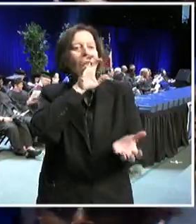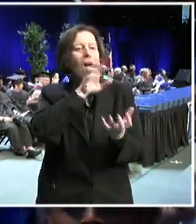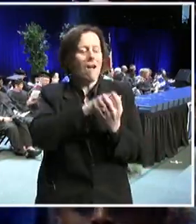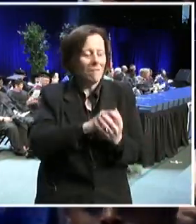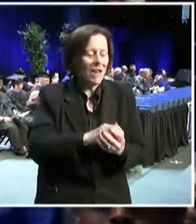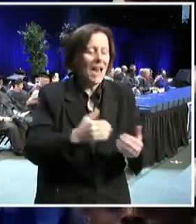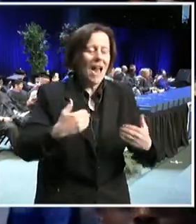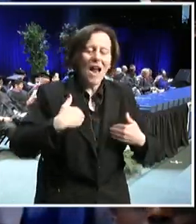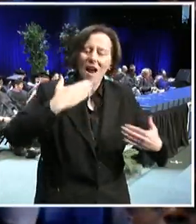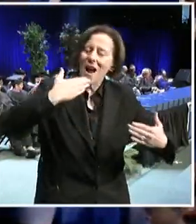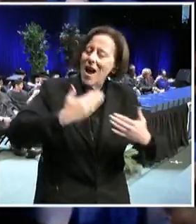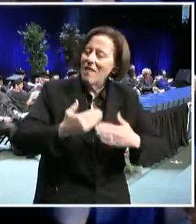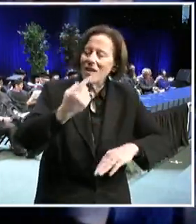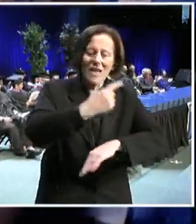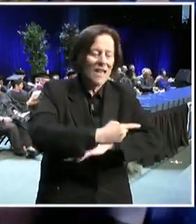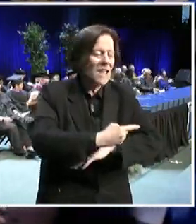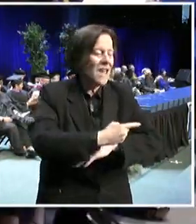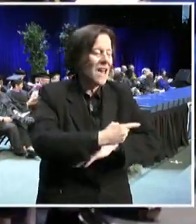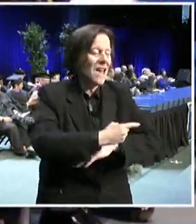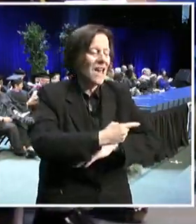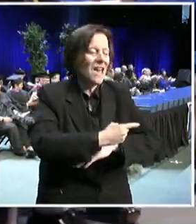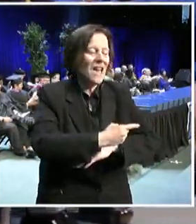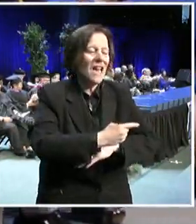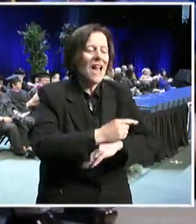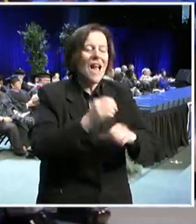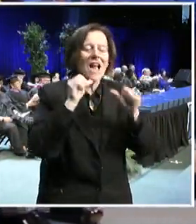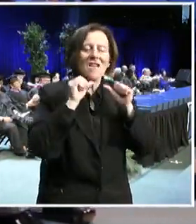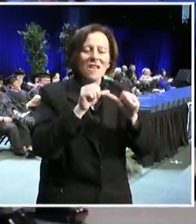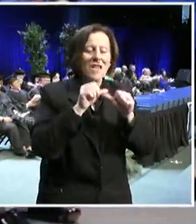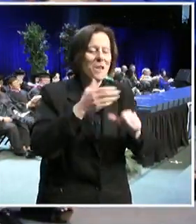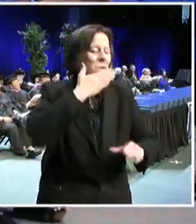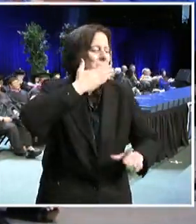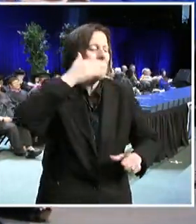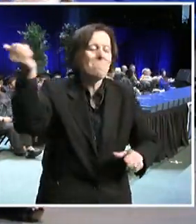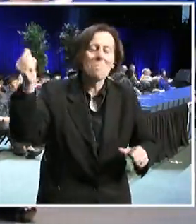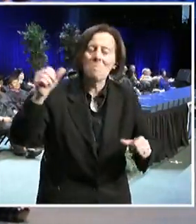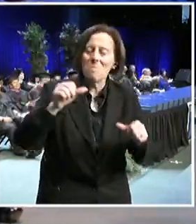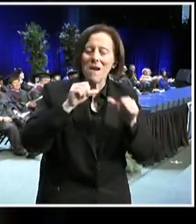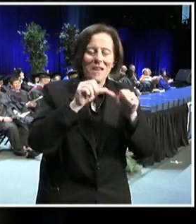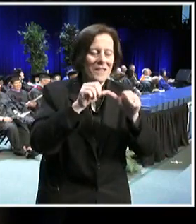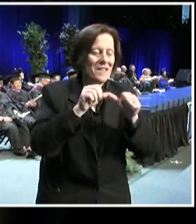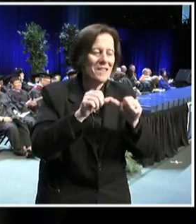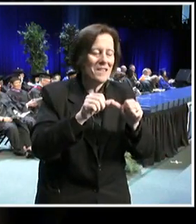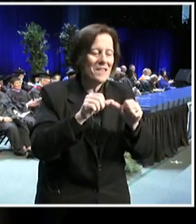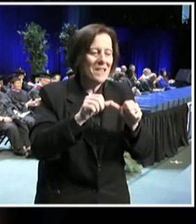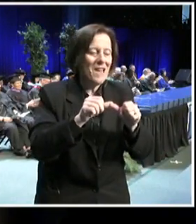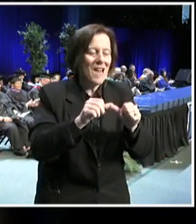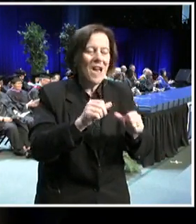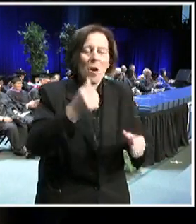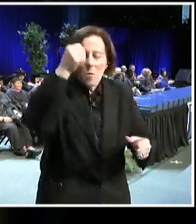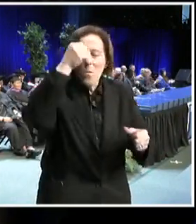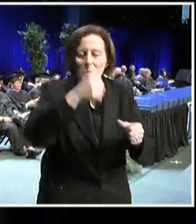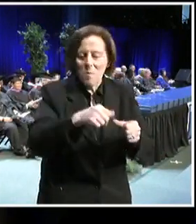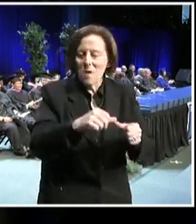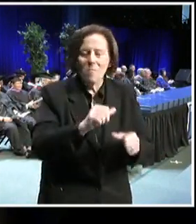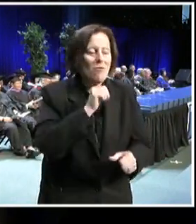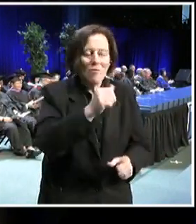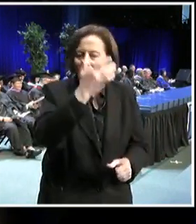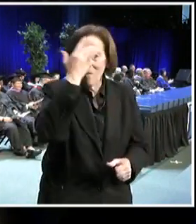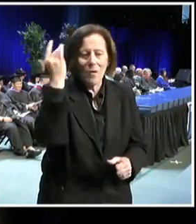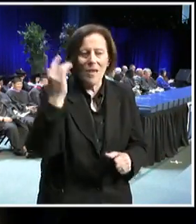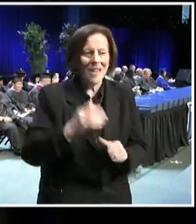you guys, and I wish y'all have the bestest of days from now on forth. Y'all are great, and don't forget it, okay?